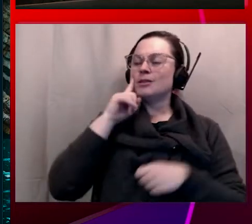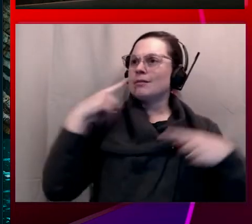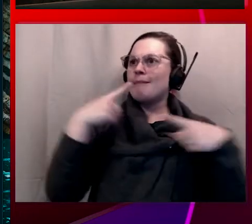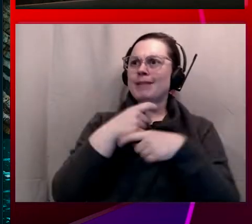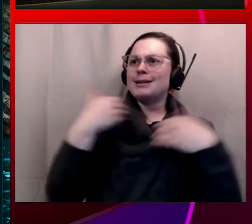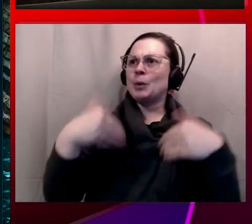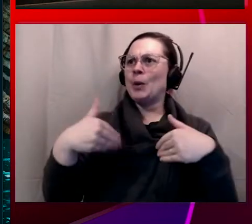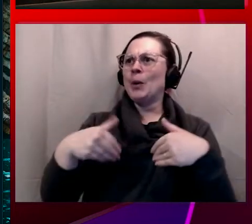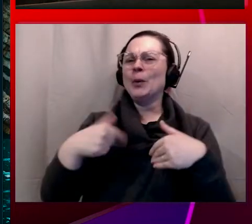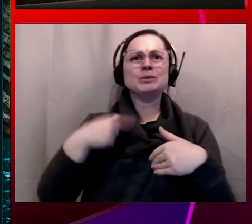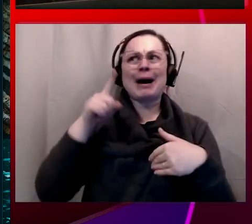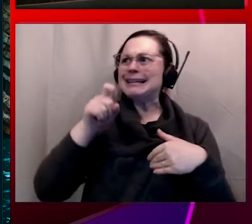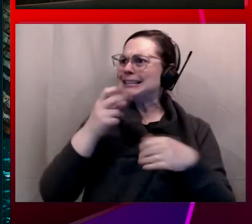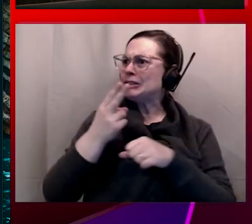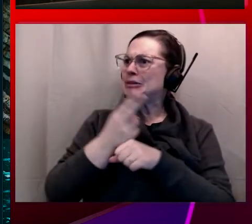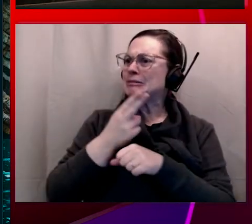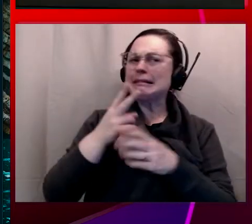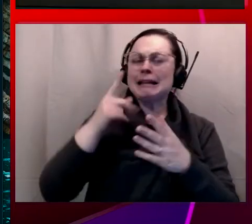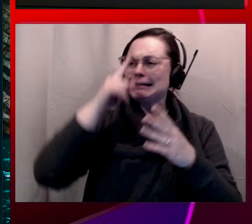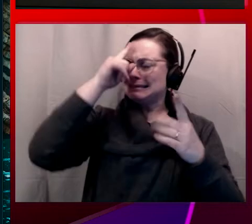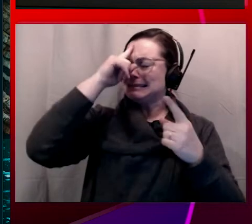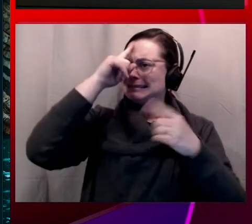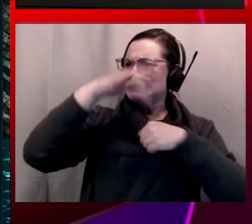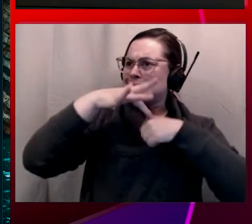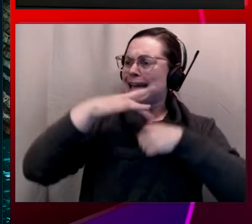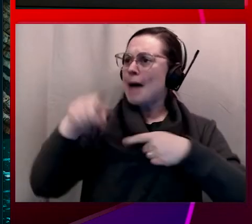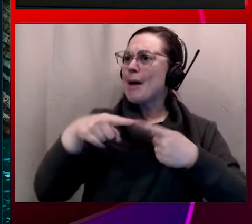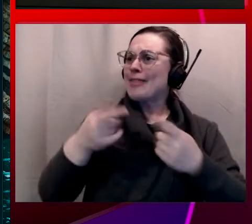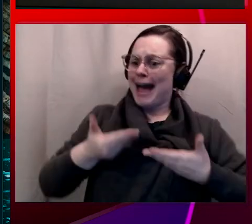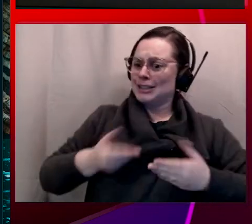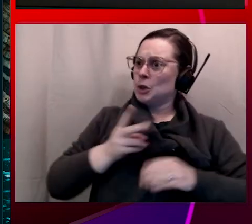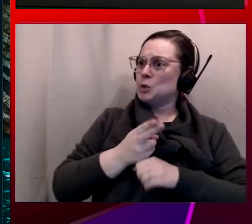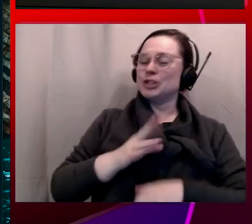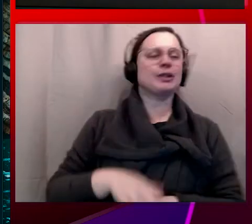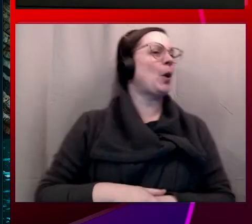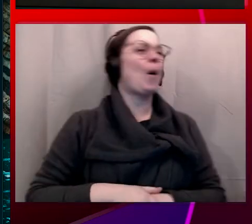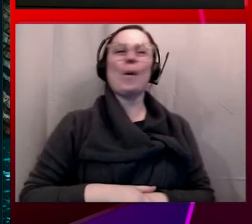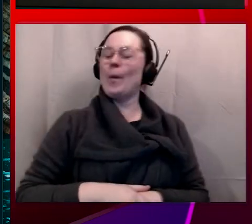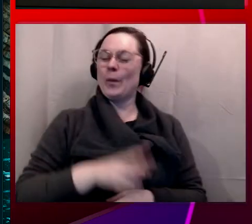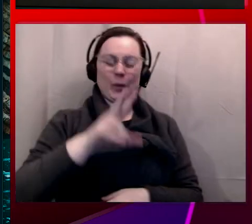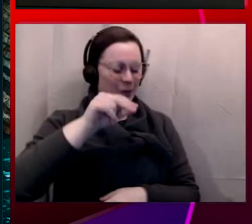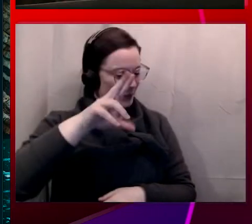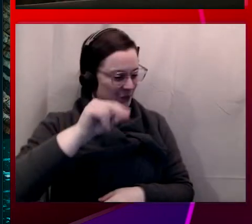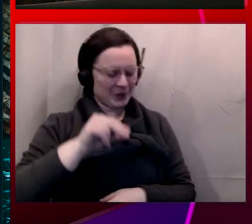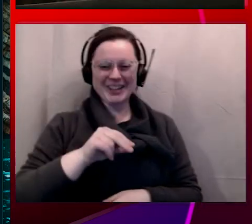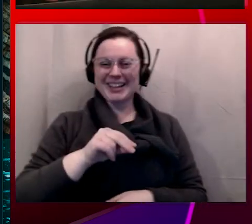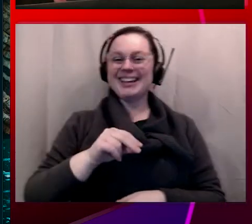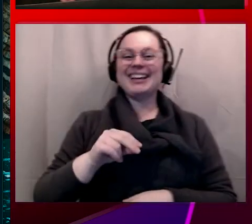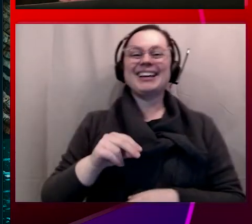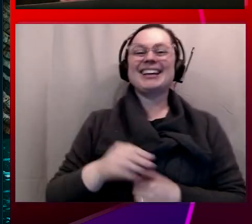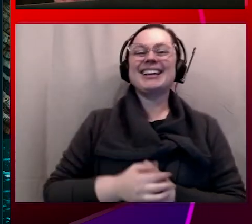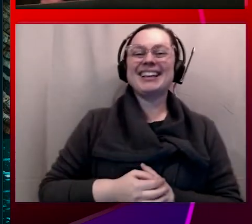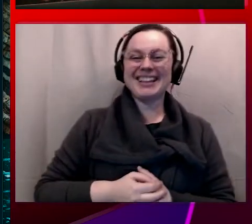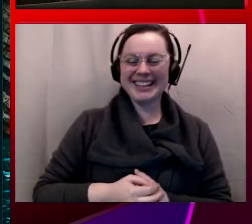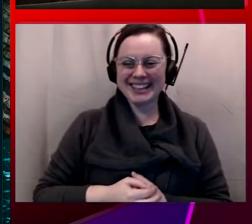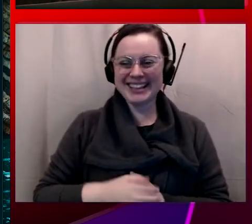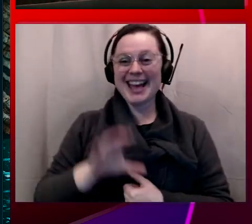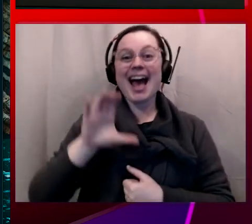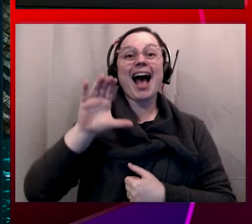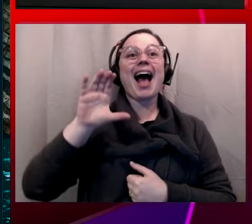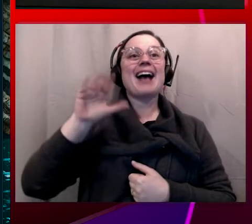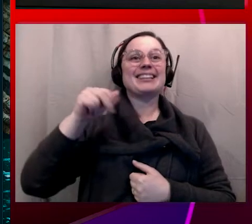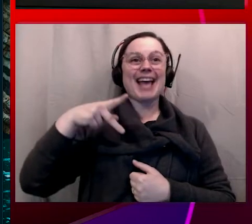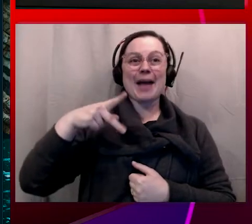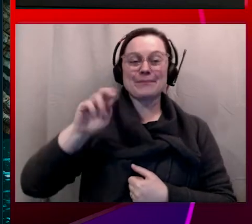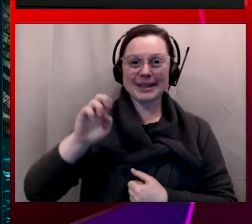worry about that as a user? Absolutely not. Okay. Not of a user of Cape. So Cape is demystifying all